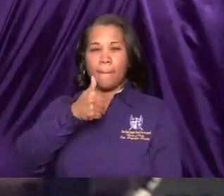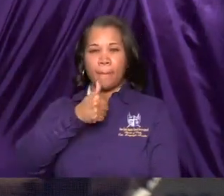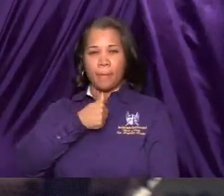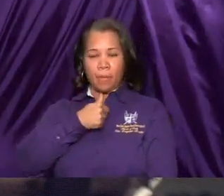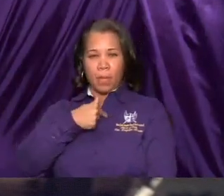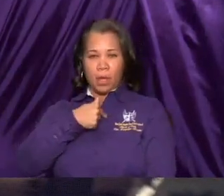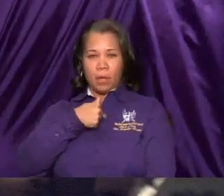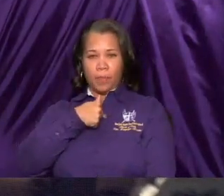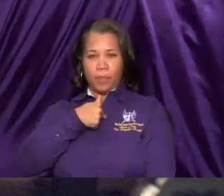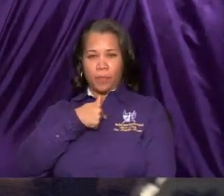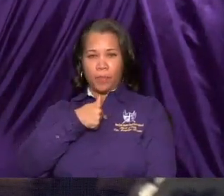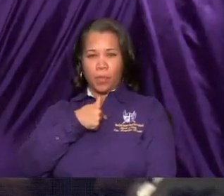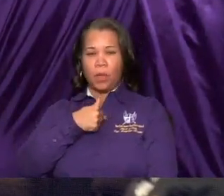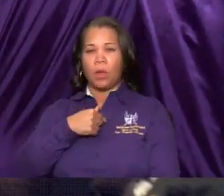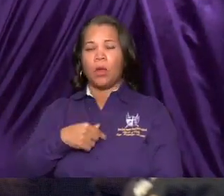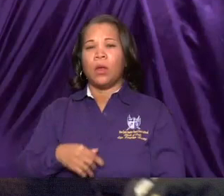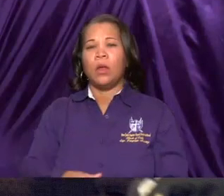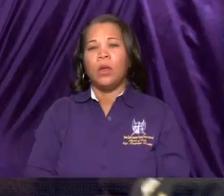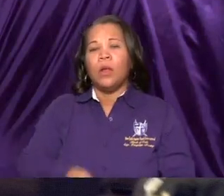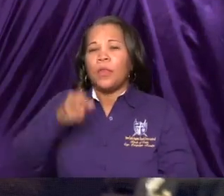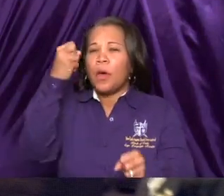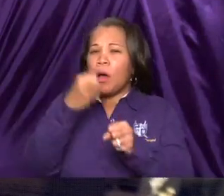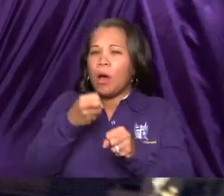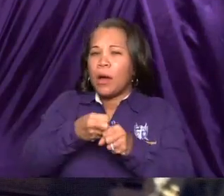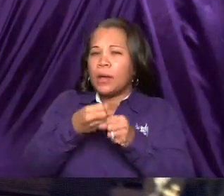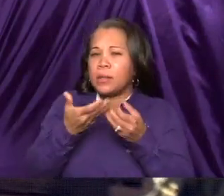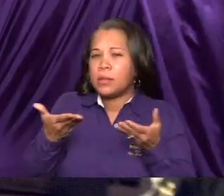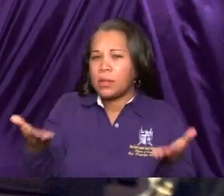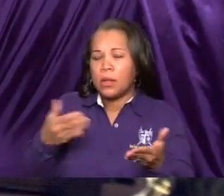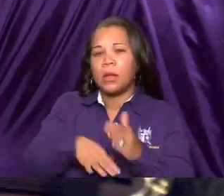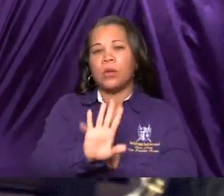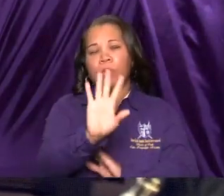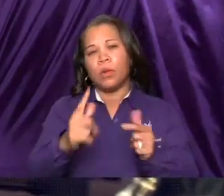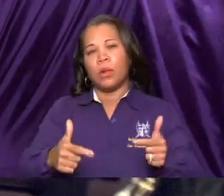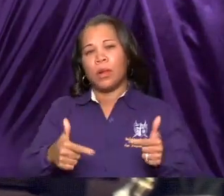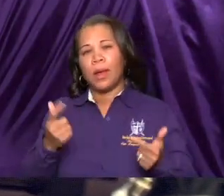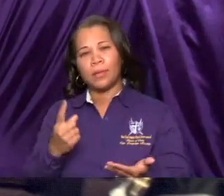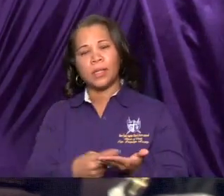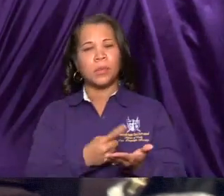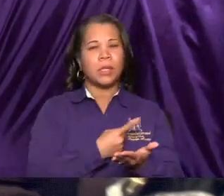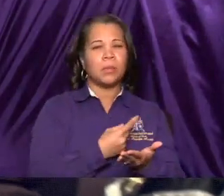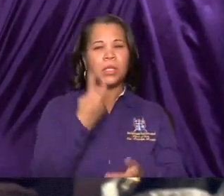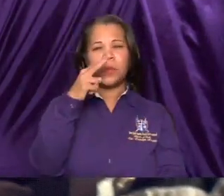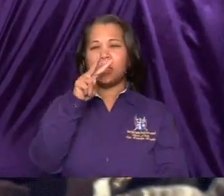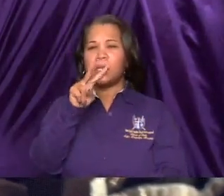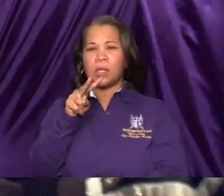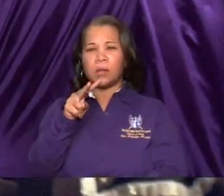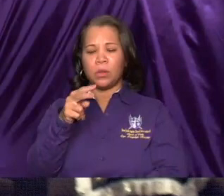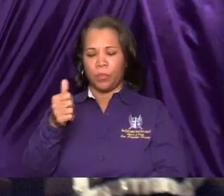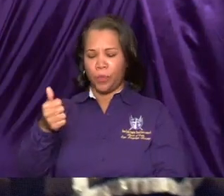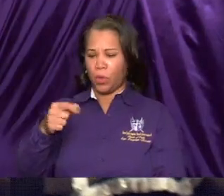Don't run past that three-letter word, because the hardest thing in your life sometime is to be seen in your own